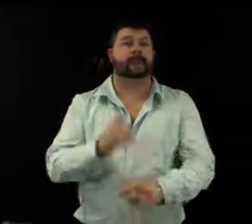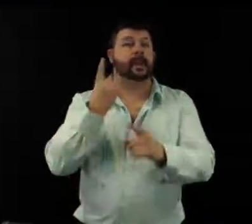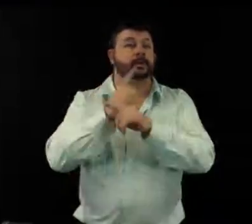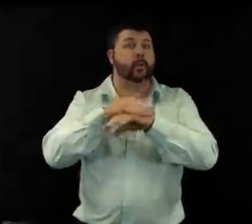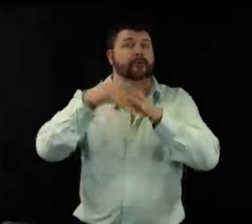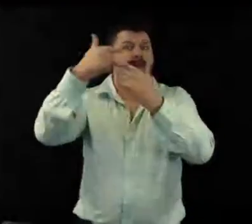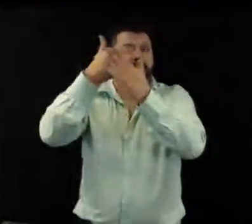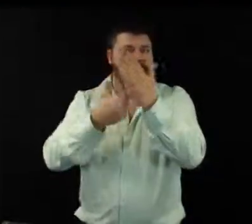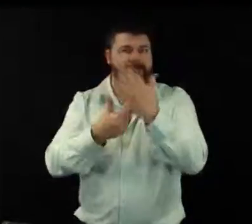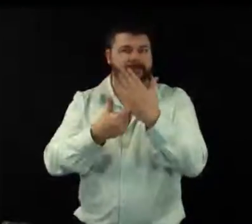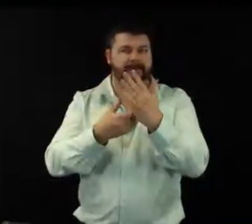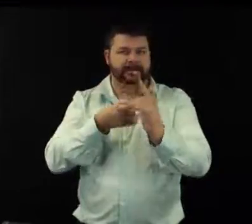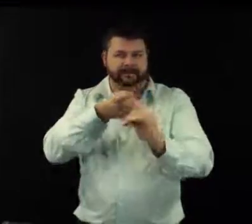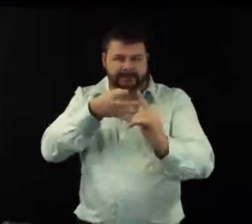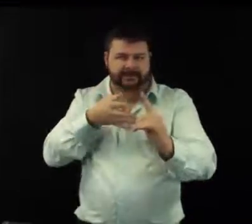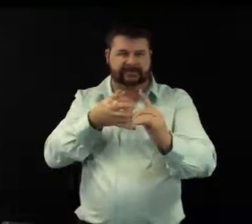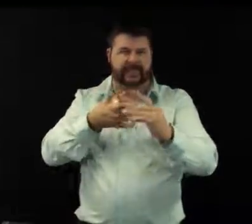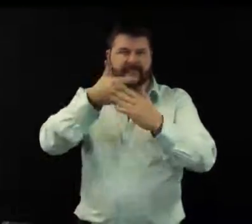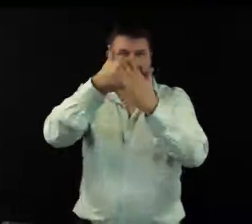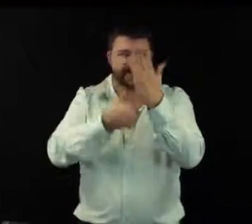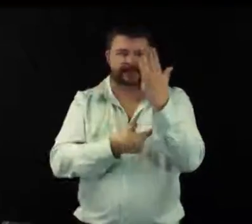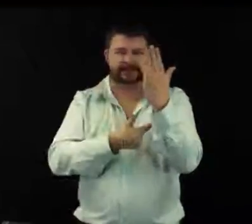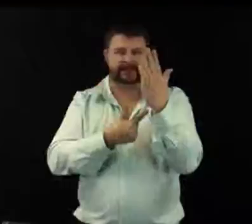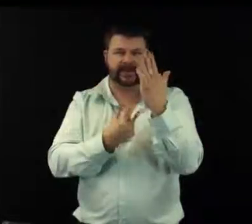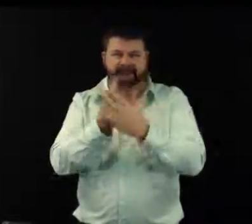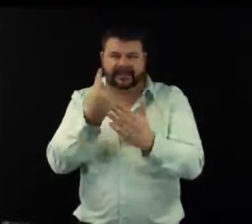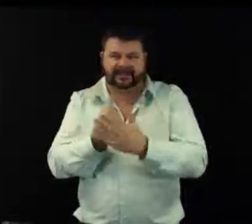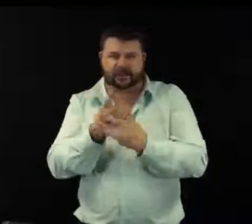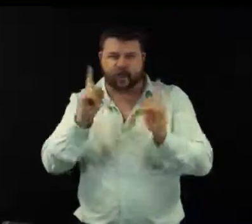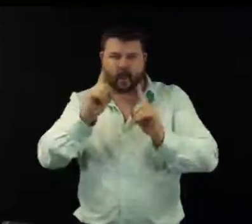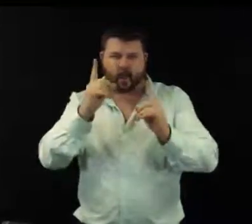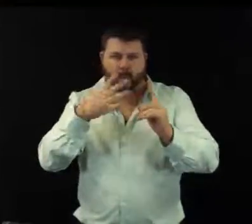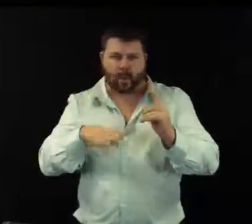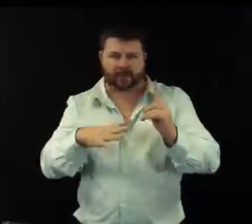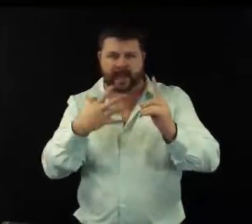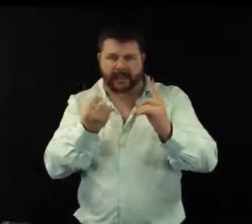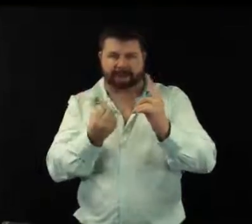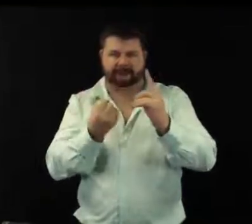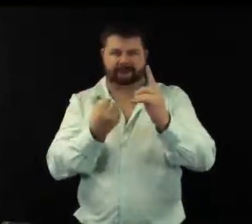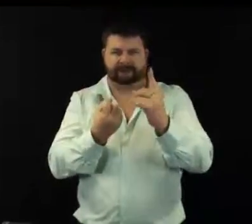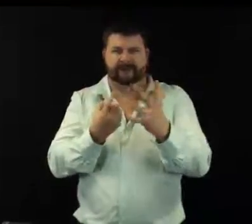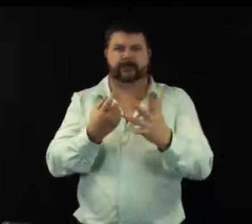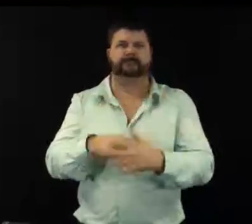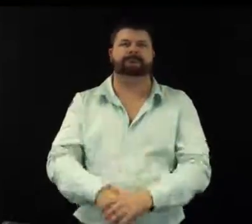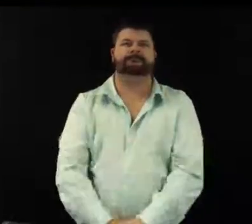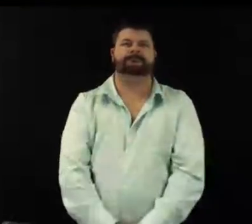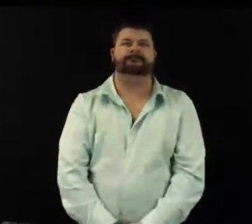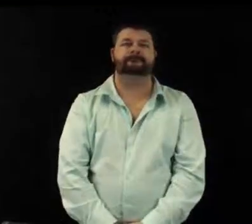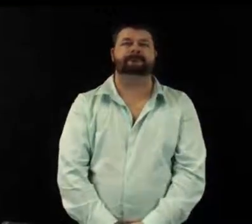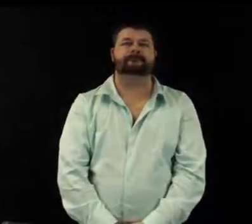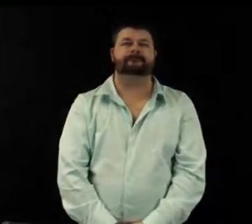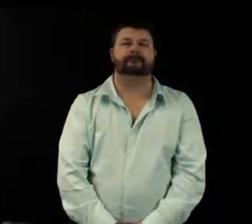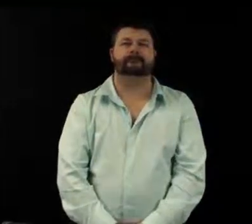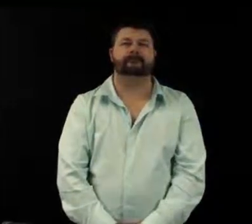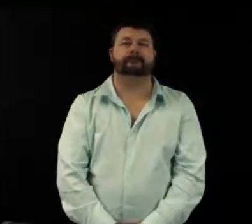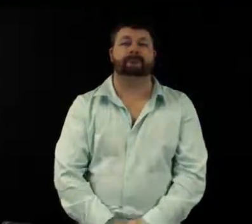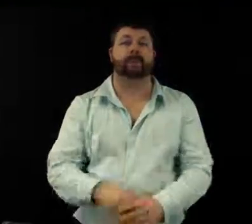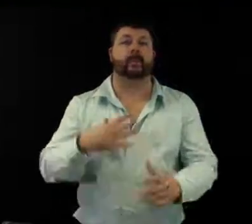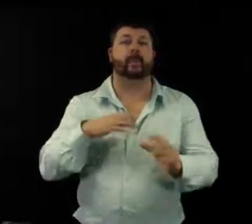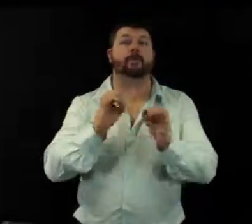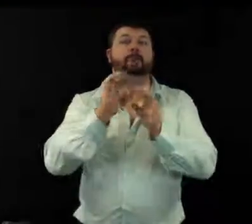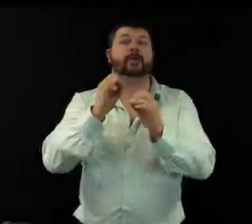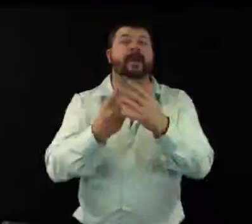events. I find this view particularly useful as you can see upcoming events without having to remember what day or week they are in.